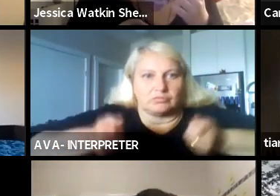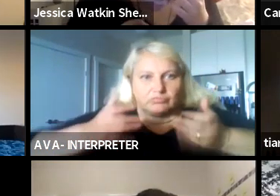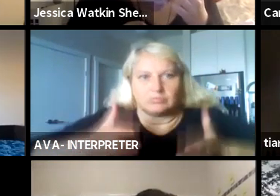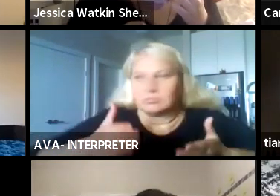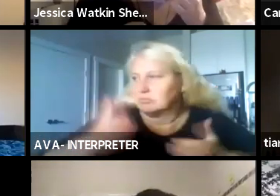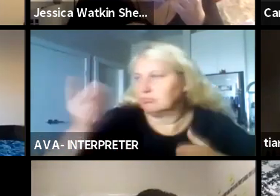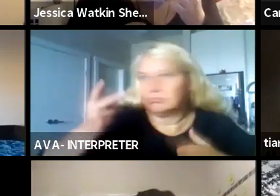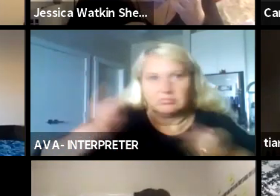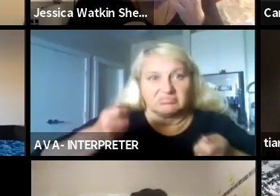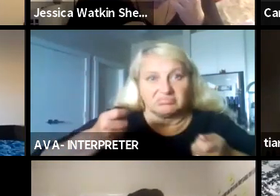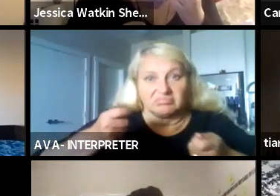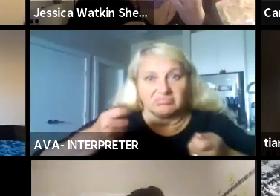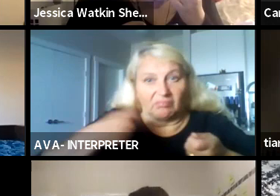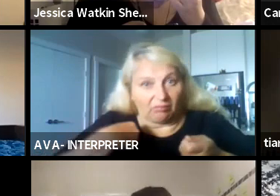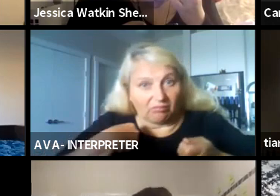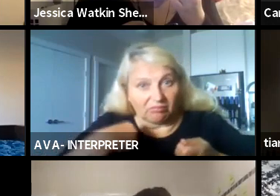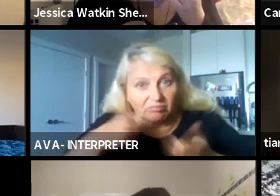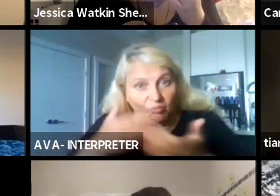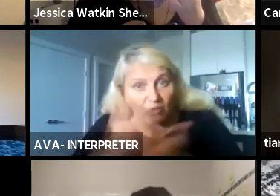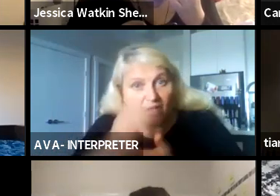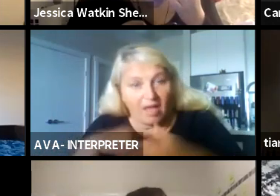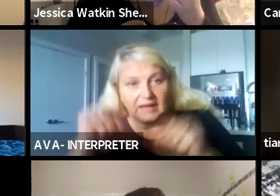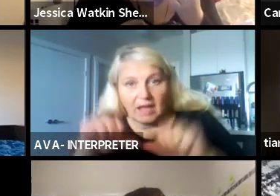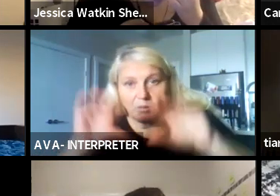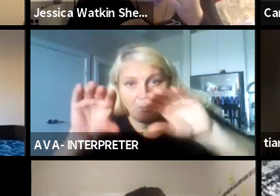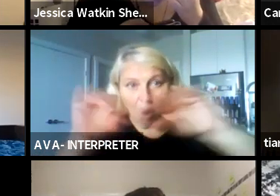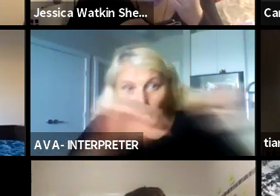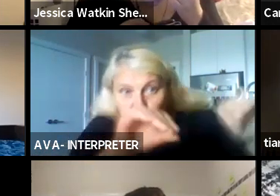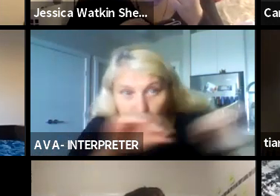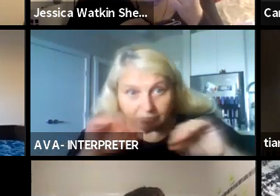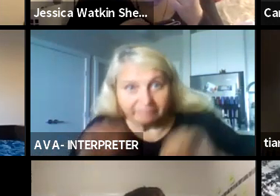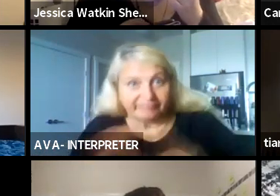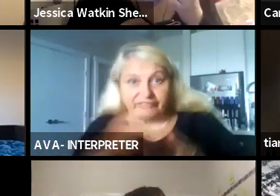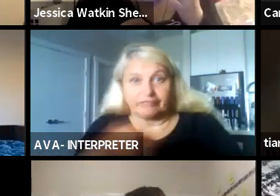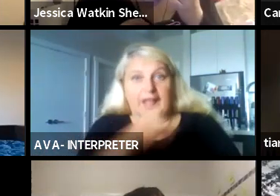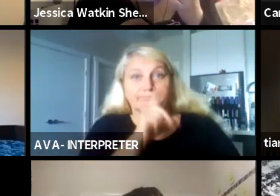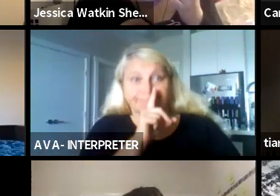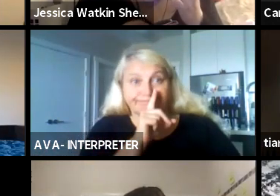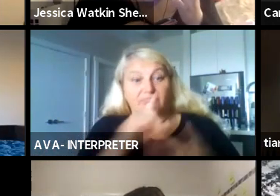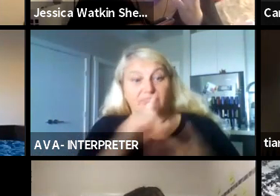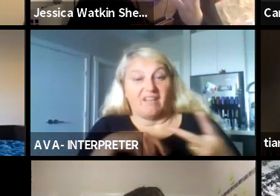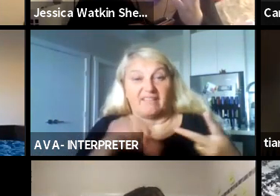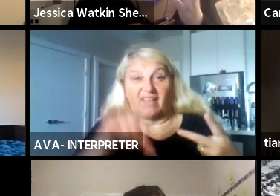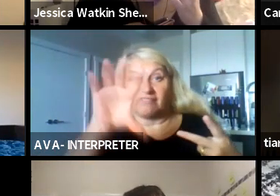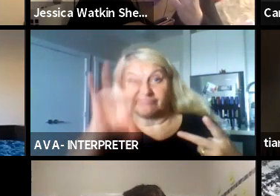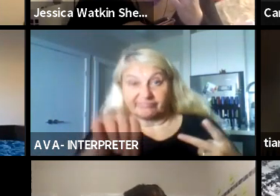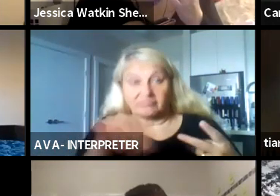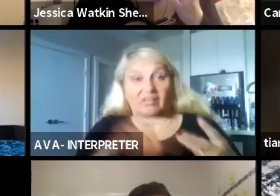to mute, to remove any of you,